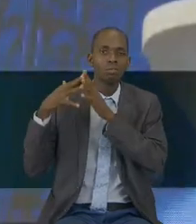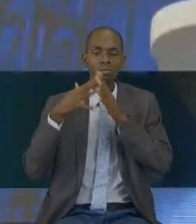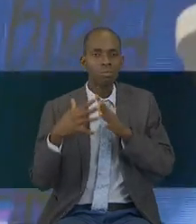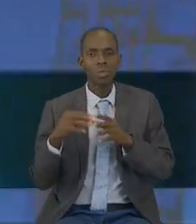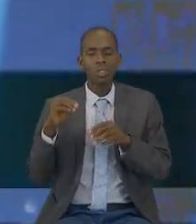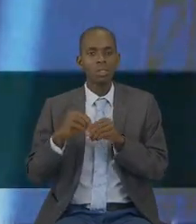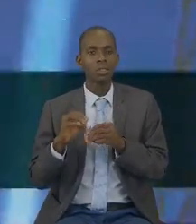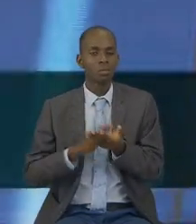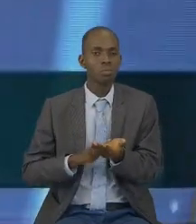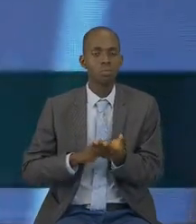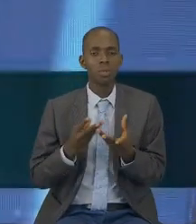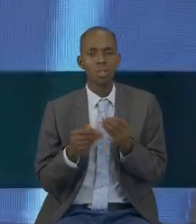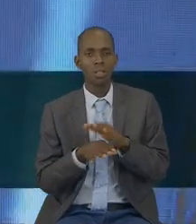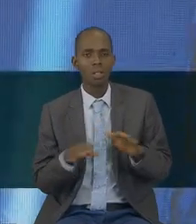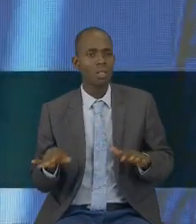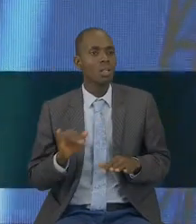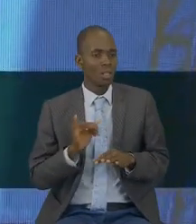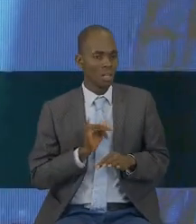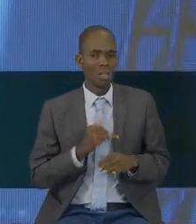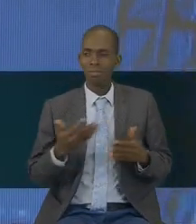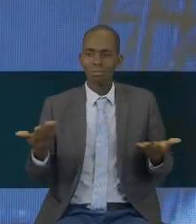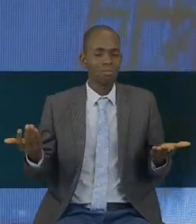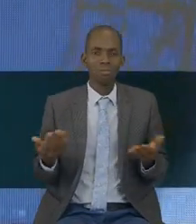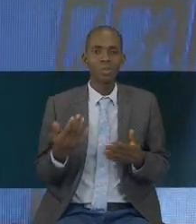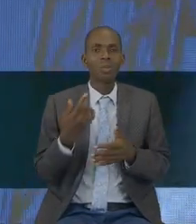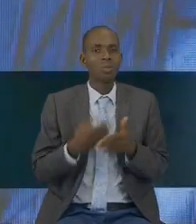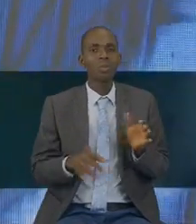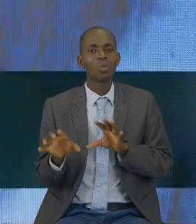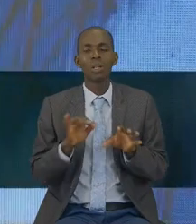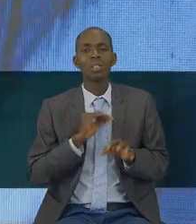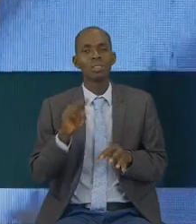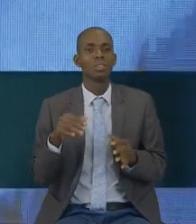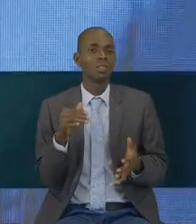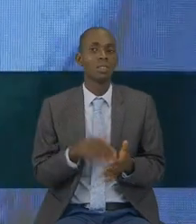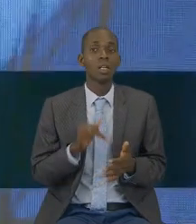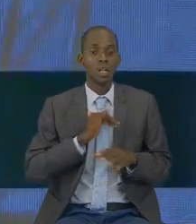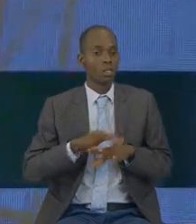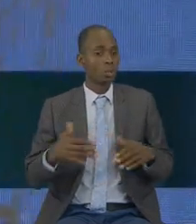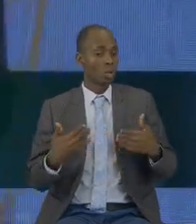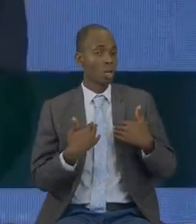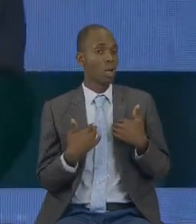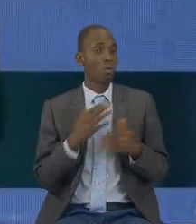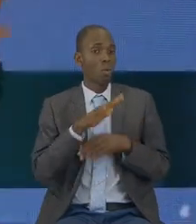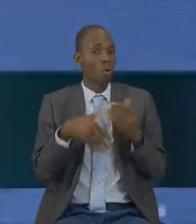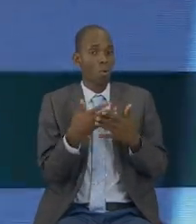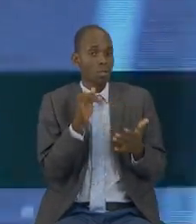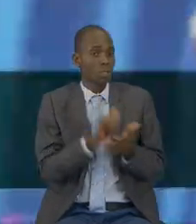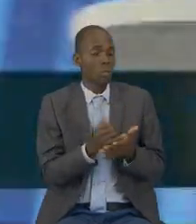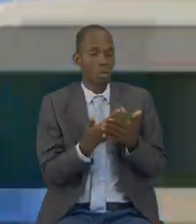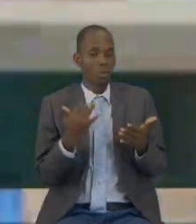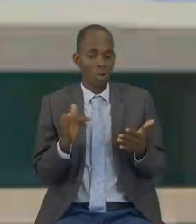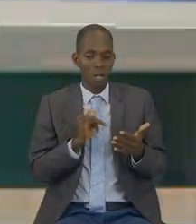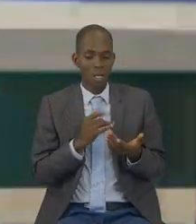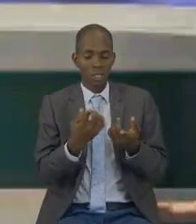and I didn't have that before I came to this profession. I didn't have that before I came to this ministry.